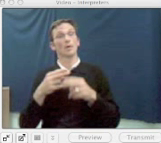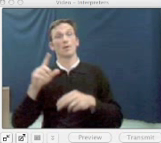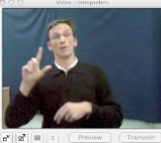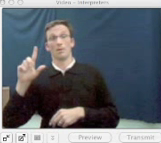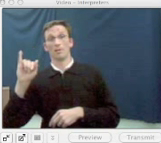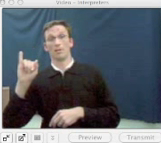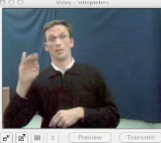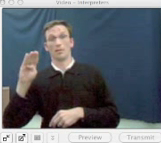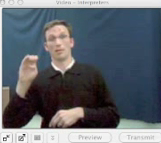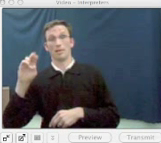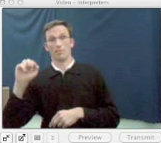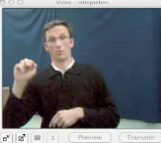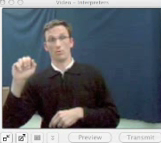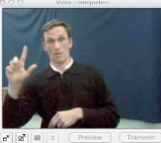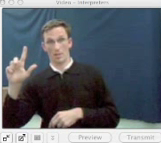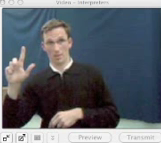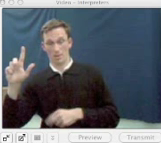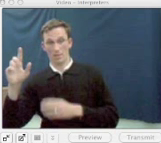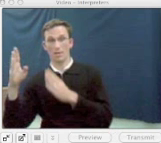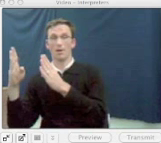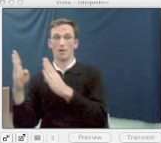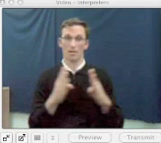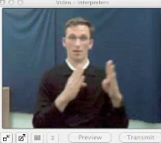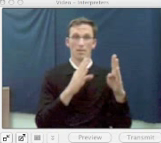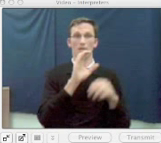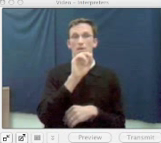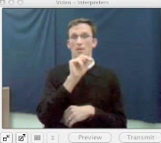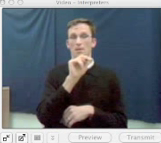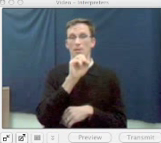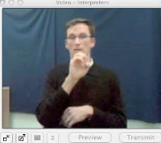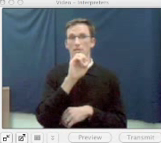of ethical and effective decisions.